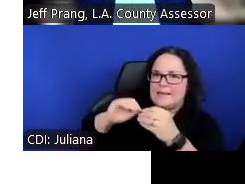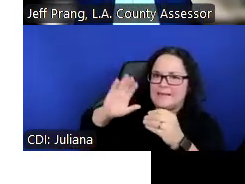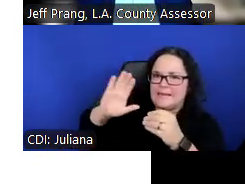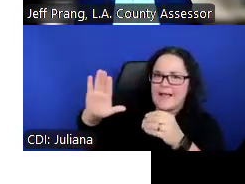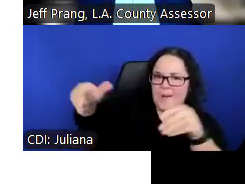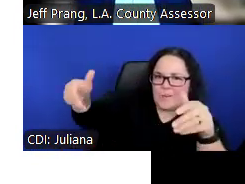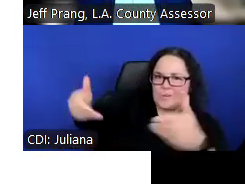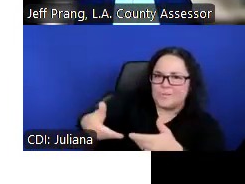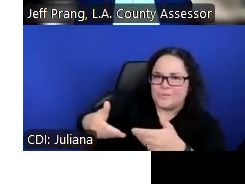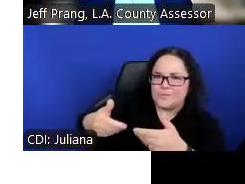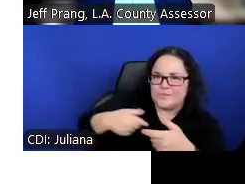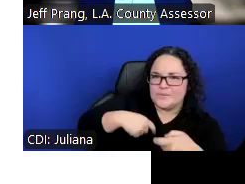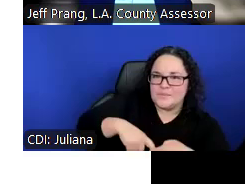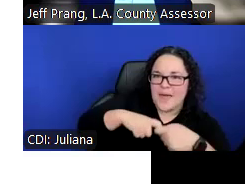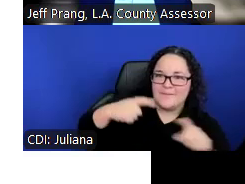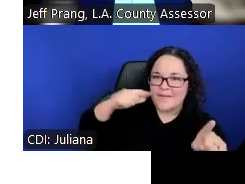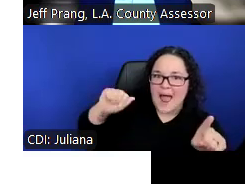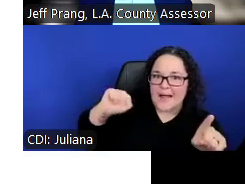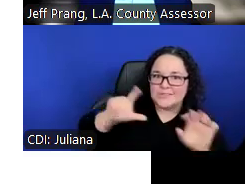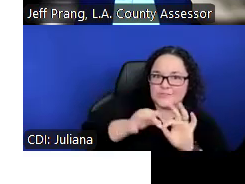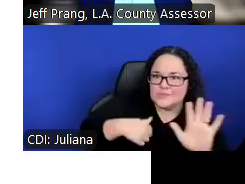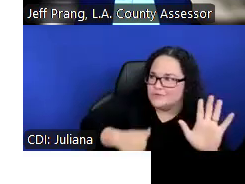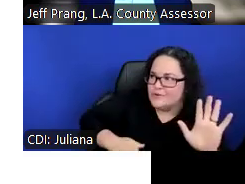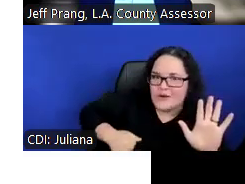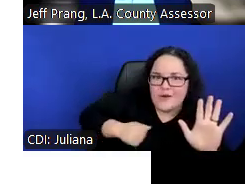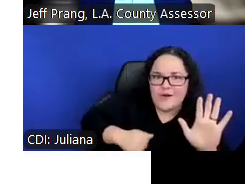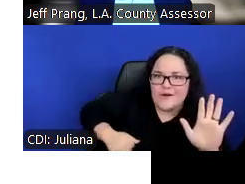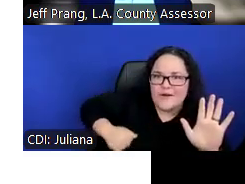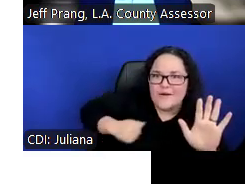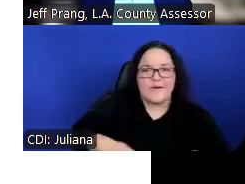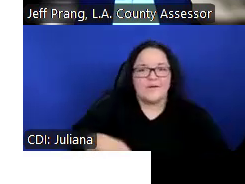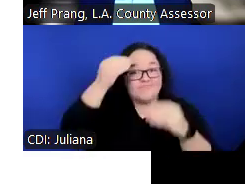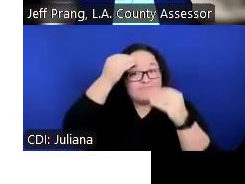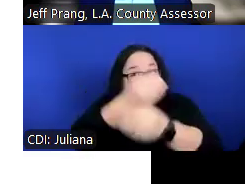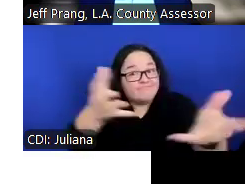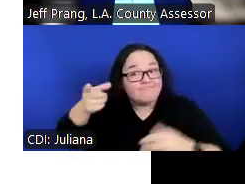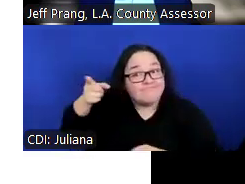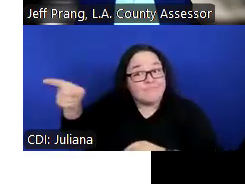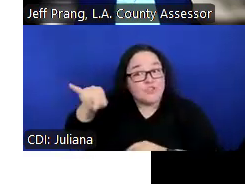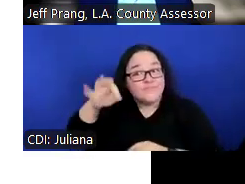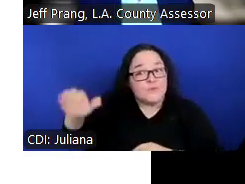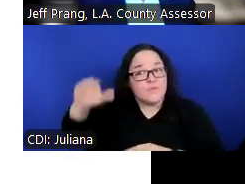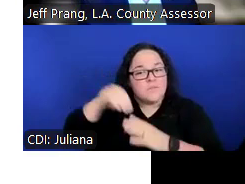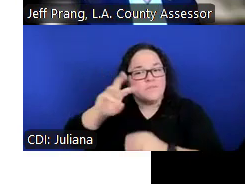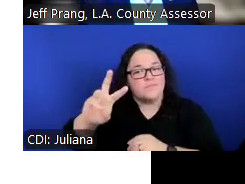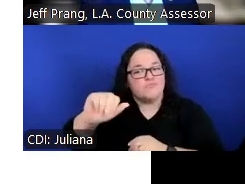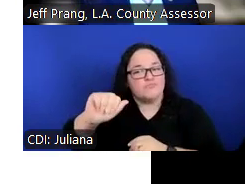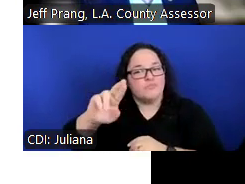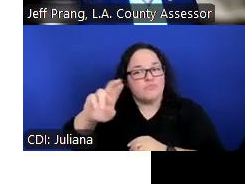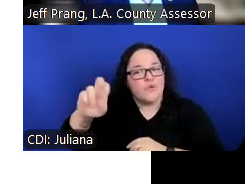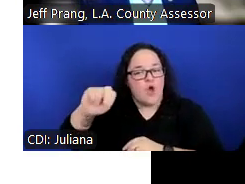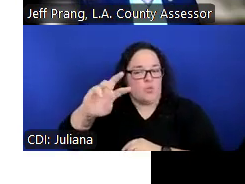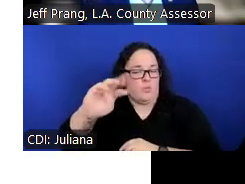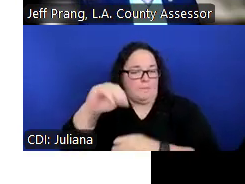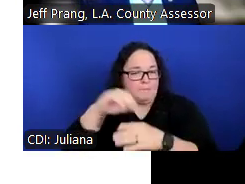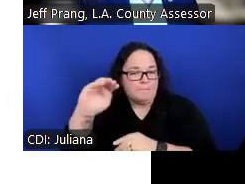ASL interpreter. Raised in Warren, Michigan, Assessor Prang is a graduate of Michigan State University.